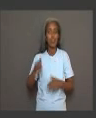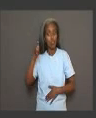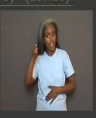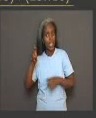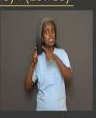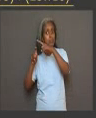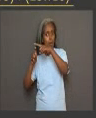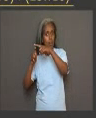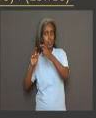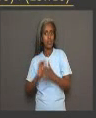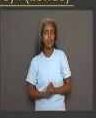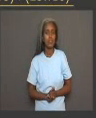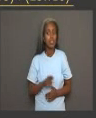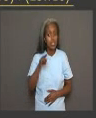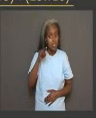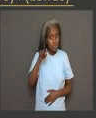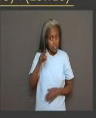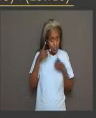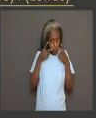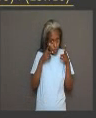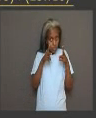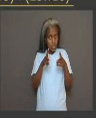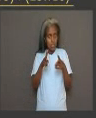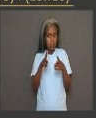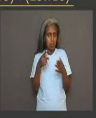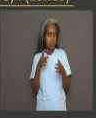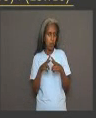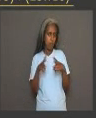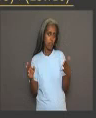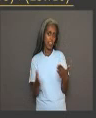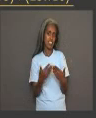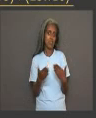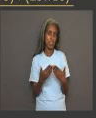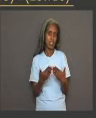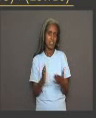bar. You see, it is very simple.